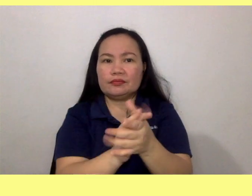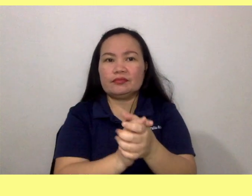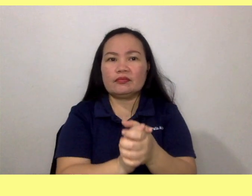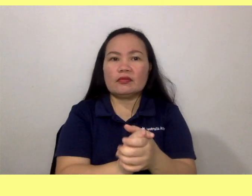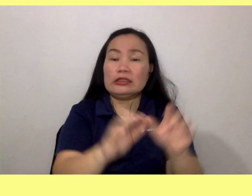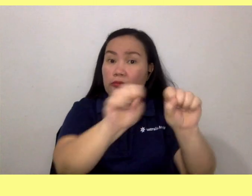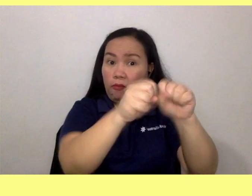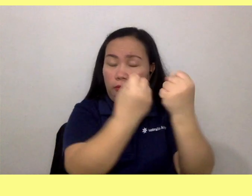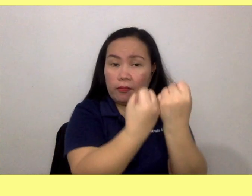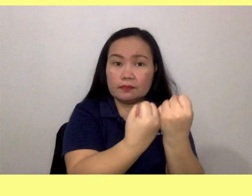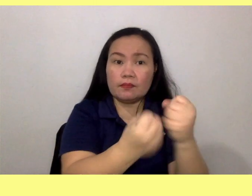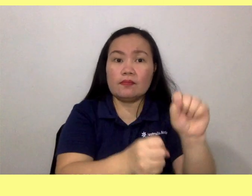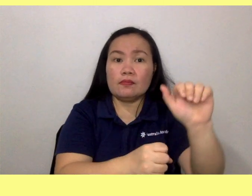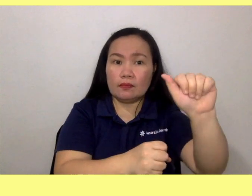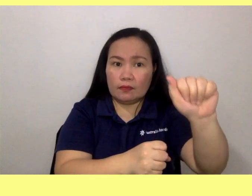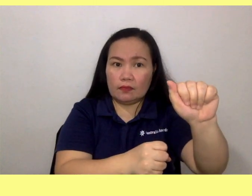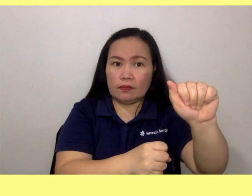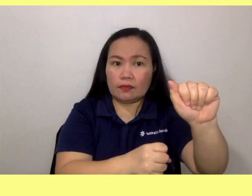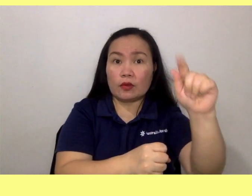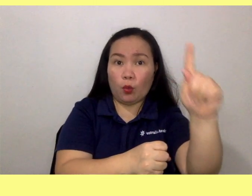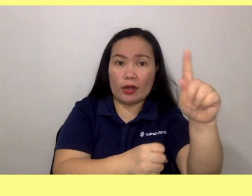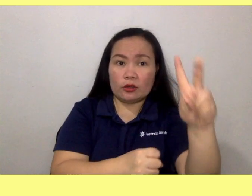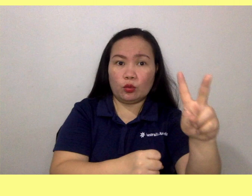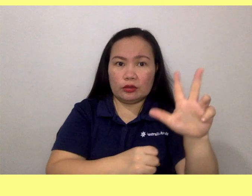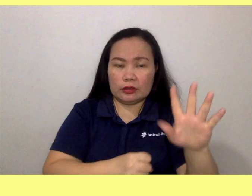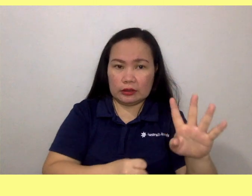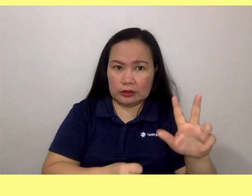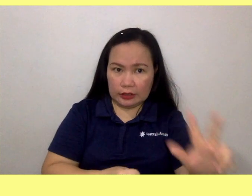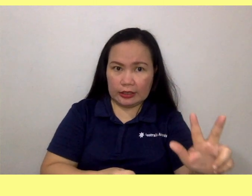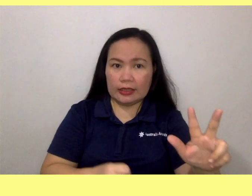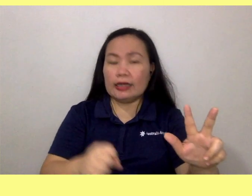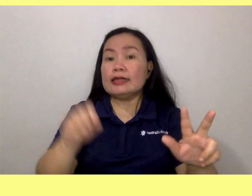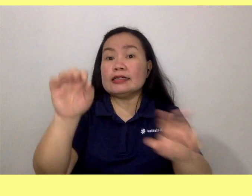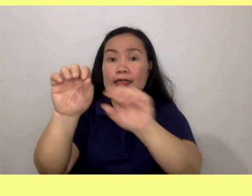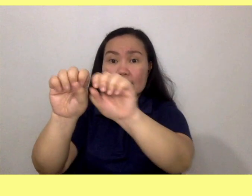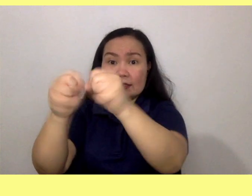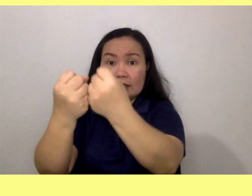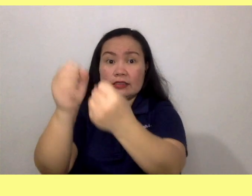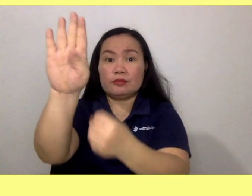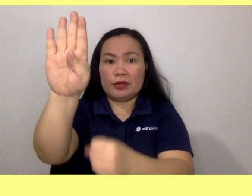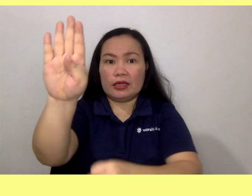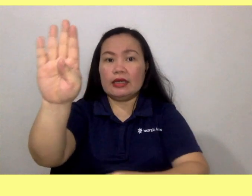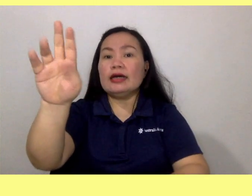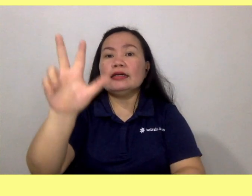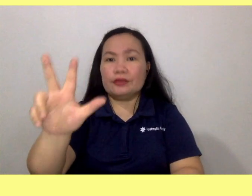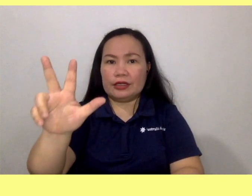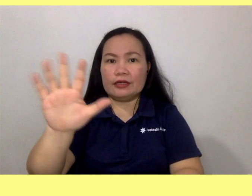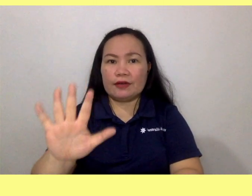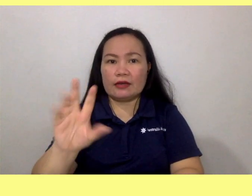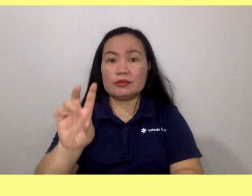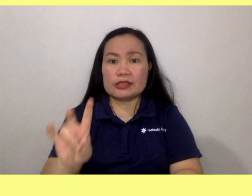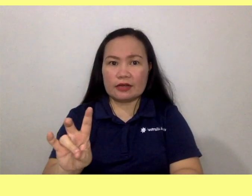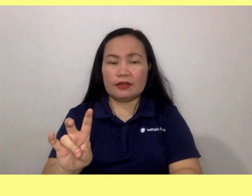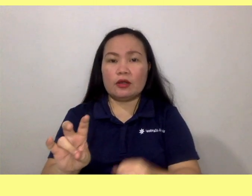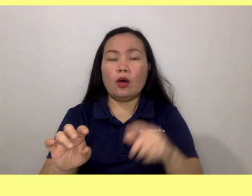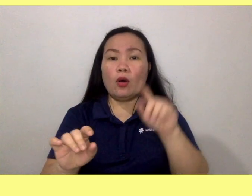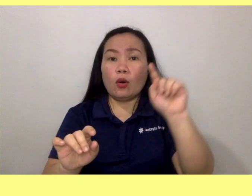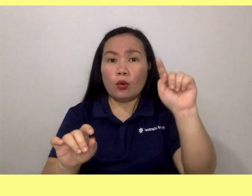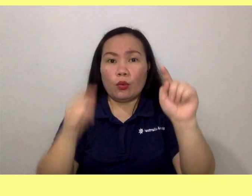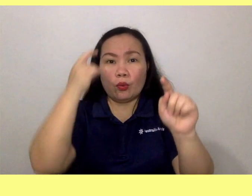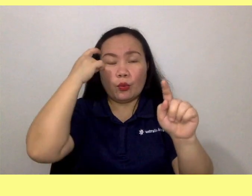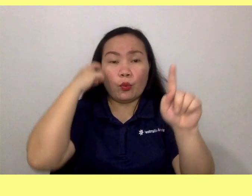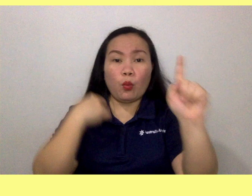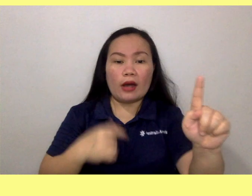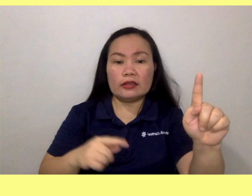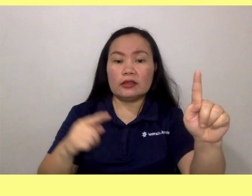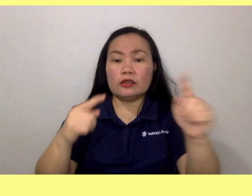Okay. So, sa set A, kung meron tayong 1, 2, 3, sa set B naman, meron tayong 3, 5, 7, ang ibig sabihin lang